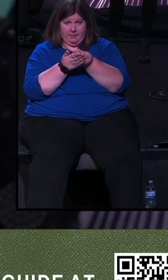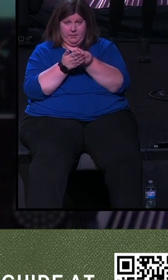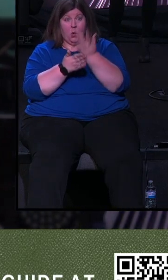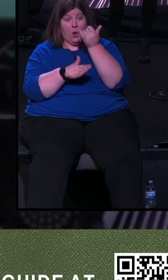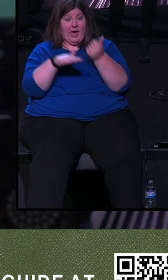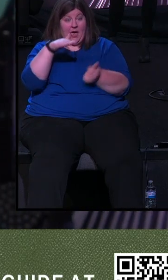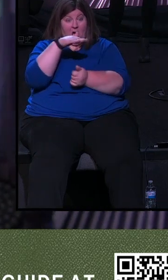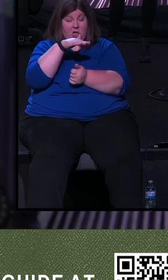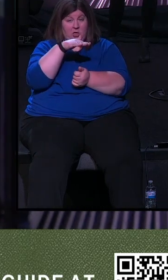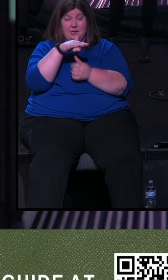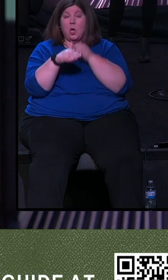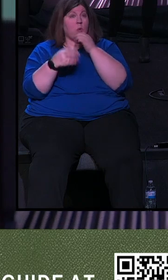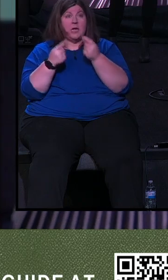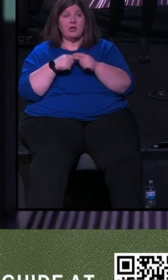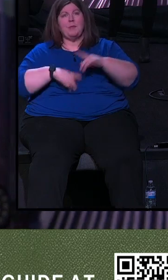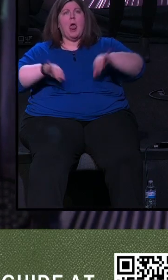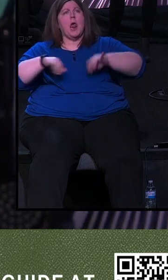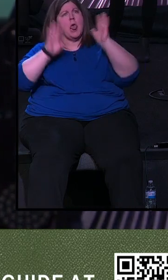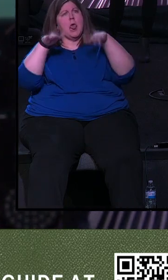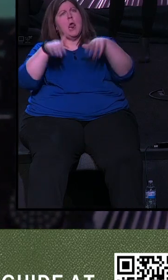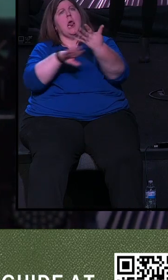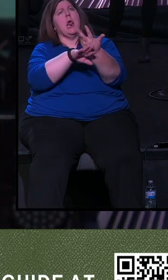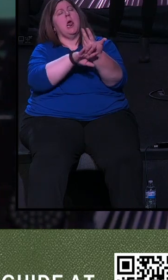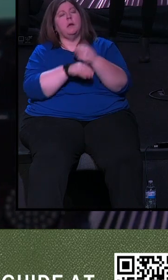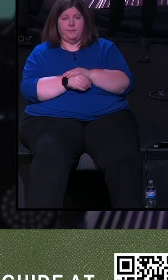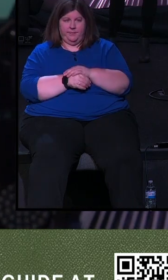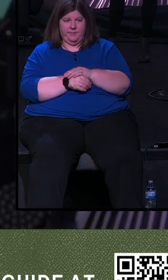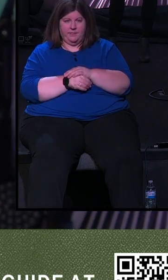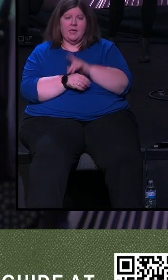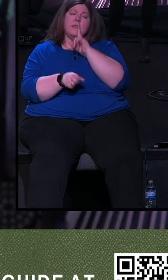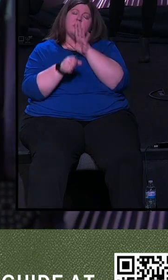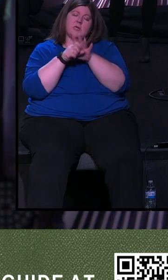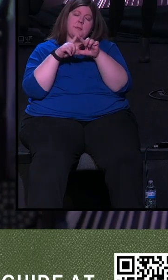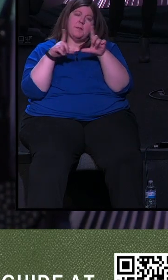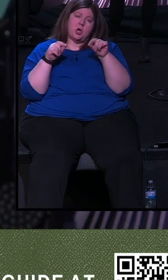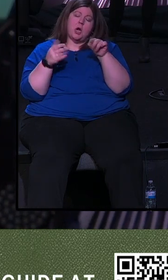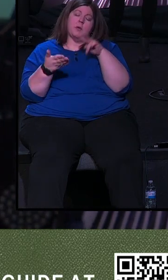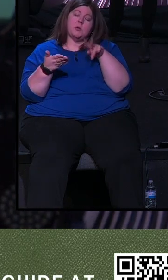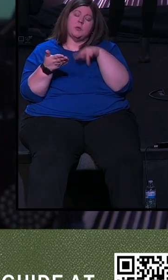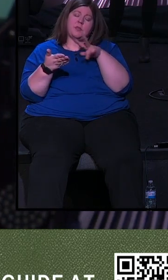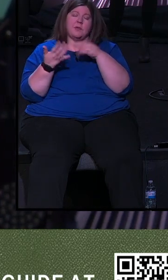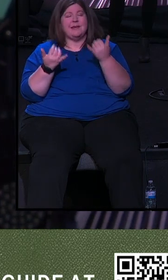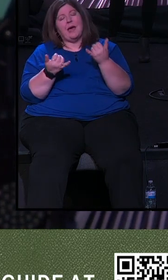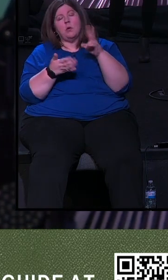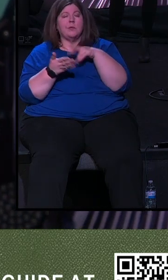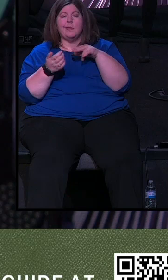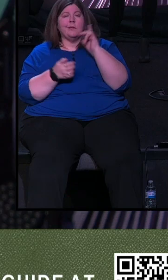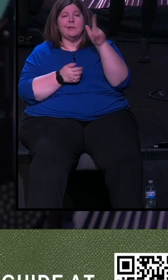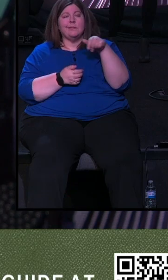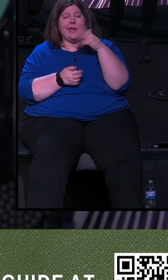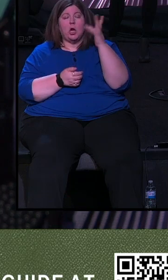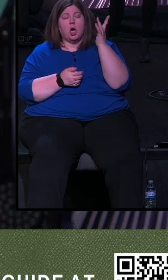your seat is we're not trying to draw attention to this. And there's a commitment card in there. I want you to read through this. You can read through it now. You can read through it tomorrow